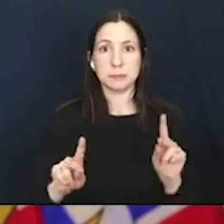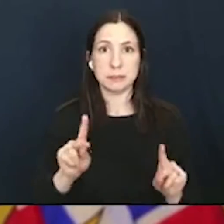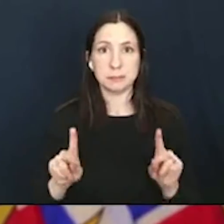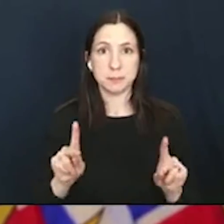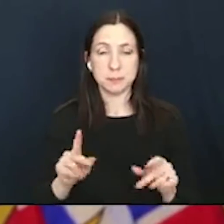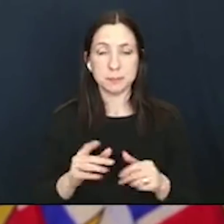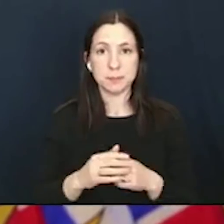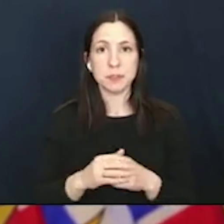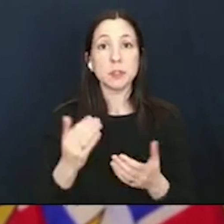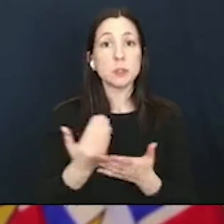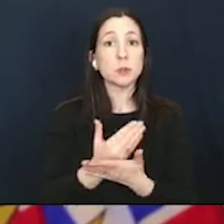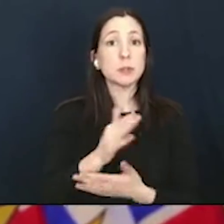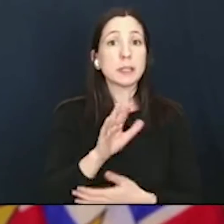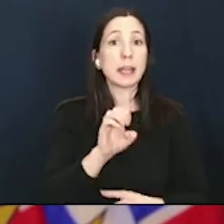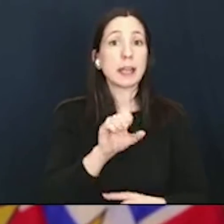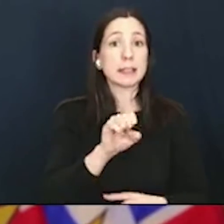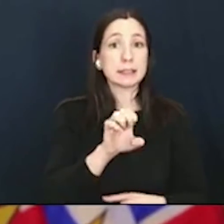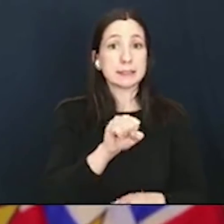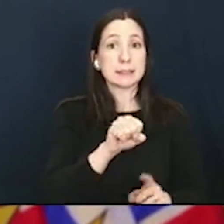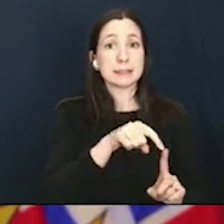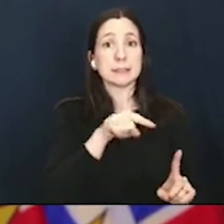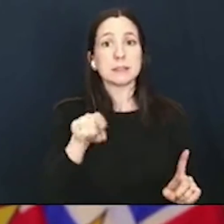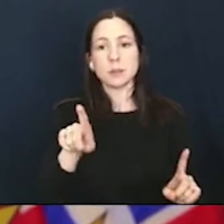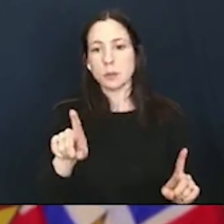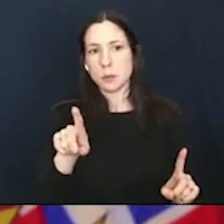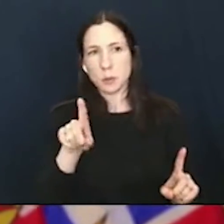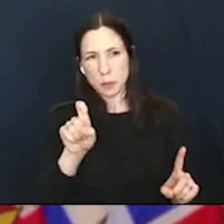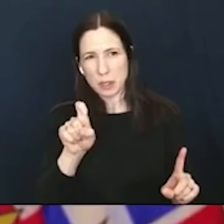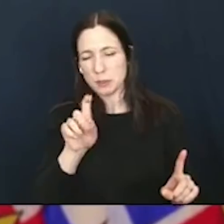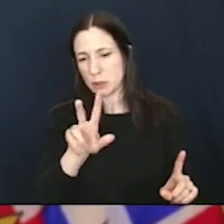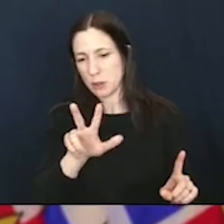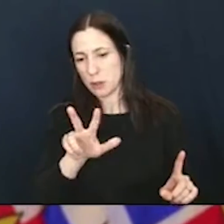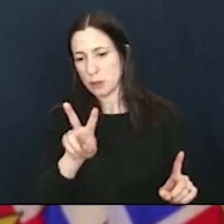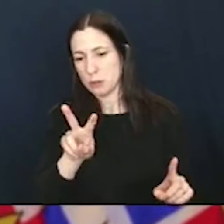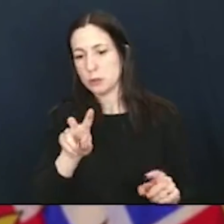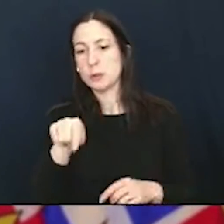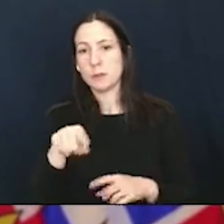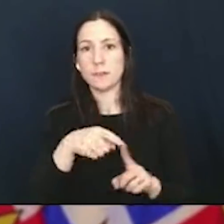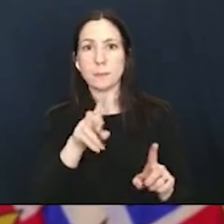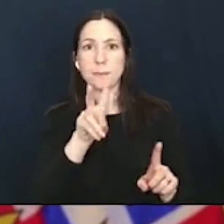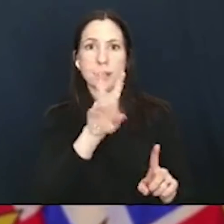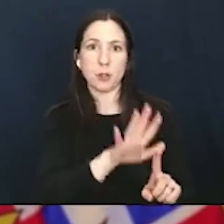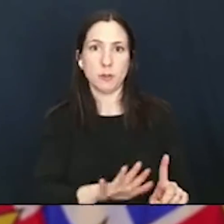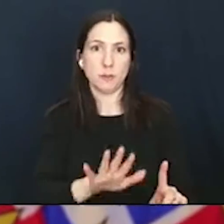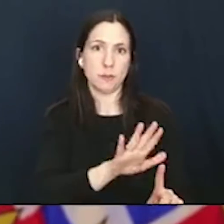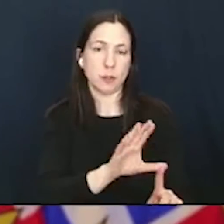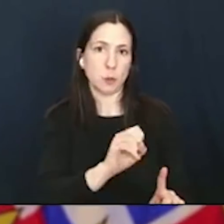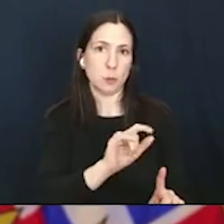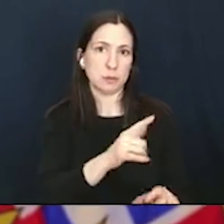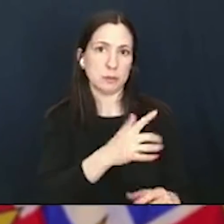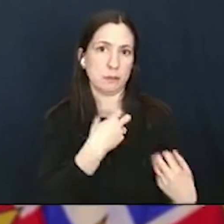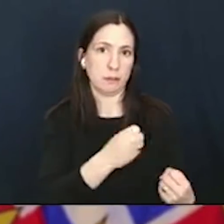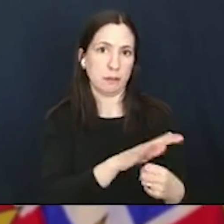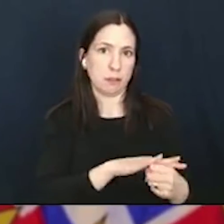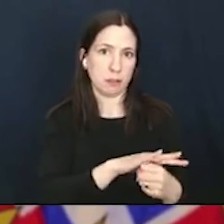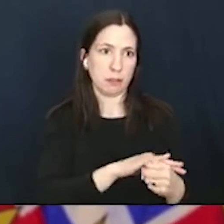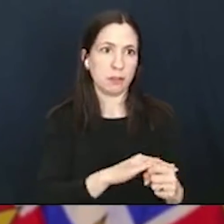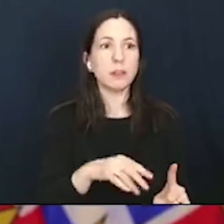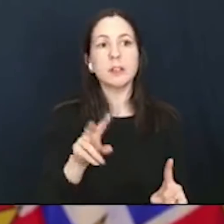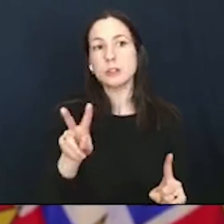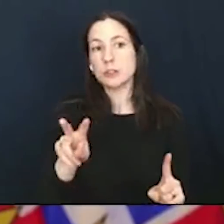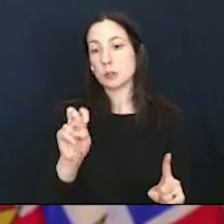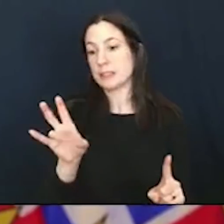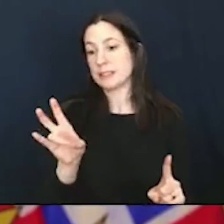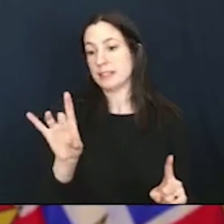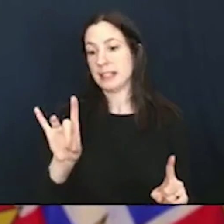77,822. Of the new cases, 132 are people in the Vancouver Coastal Health Region, 278